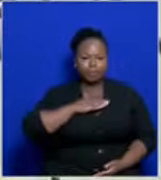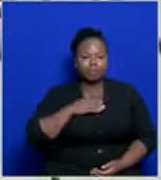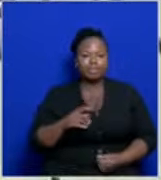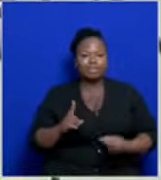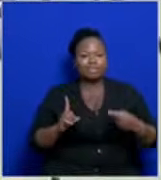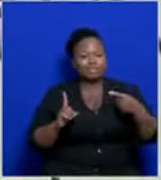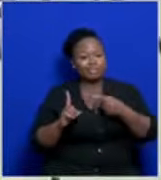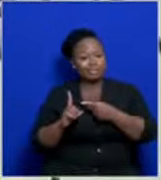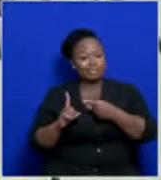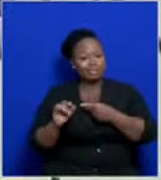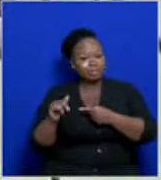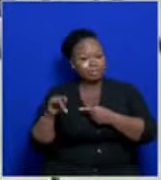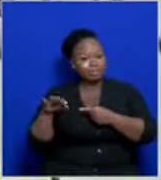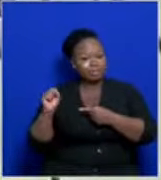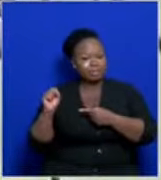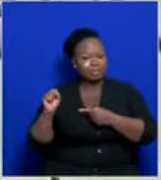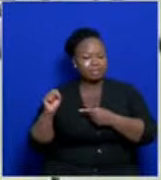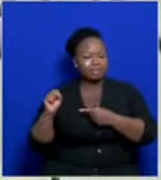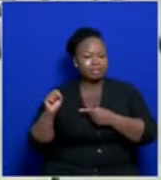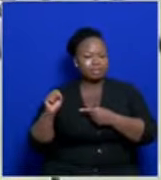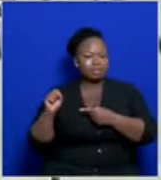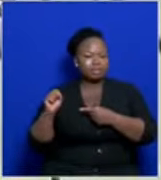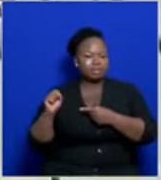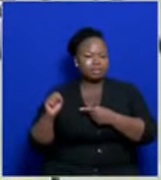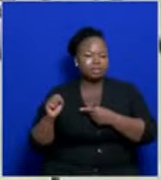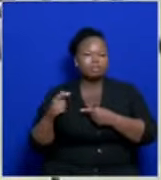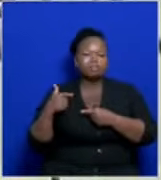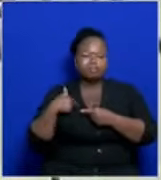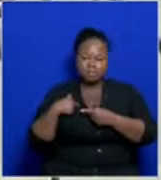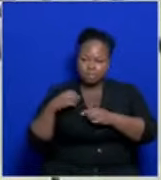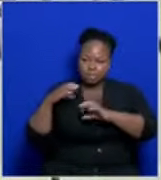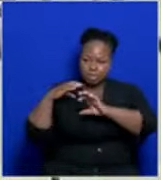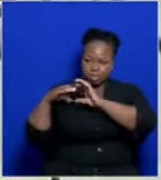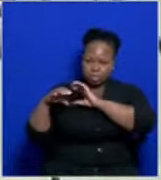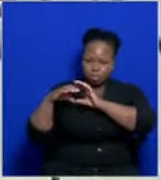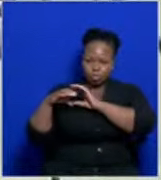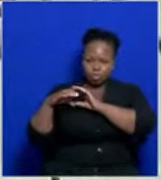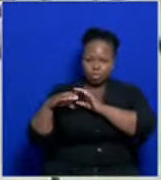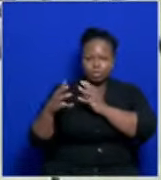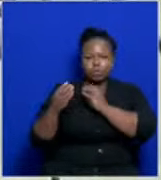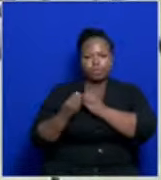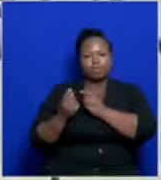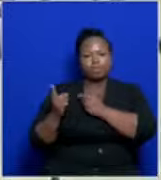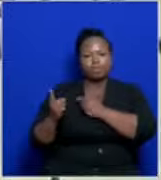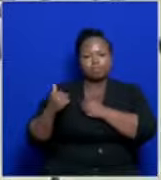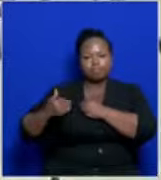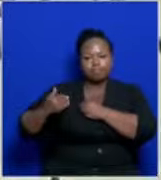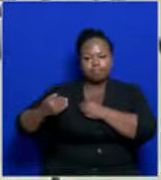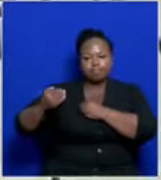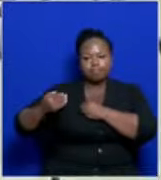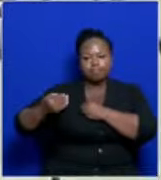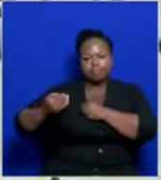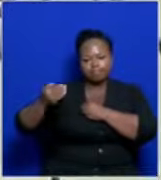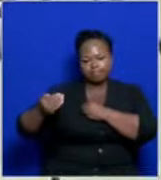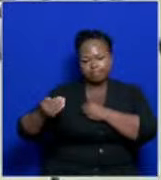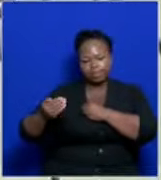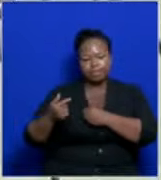I was communicating with him frequently. I did ask for